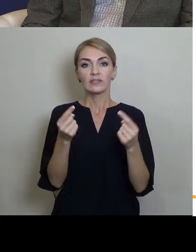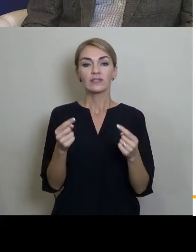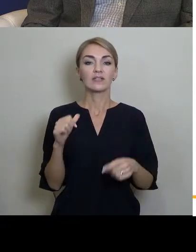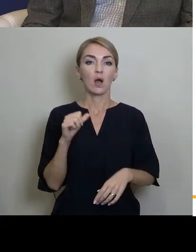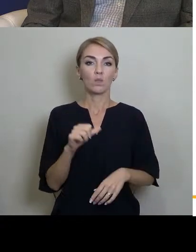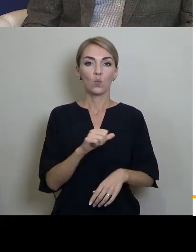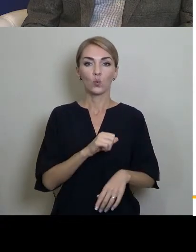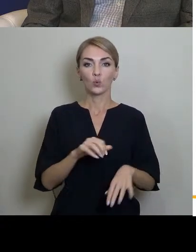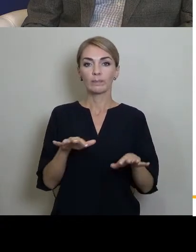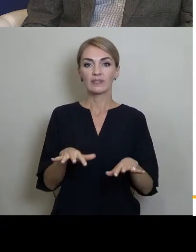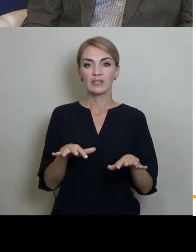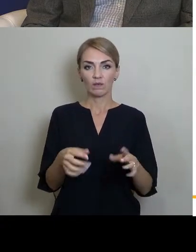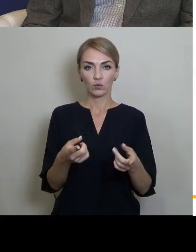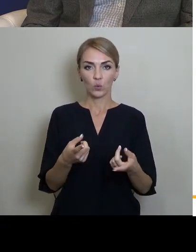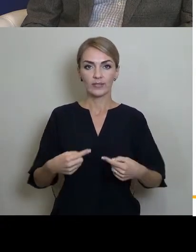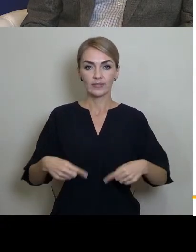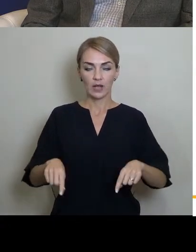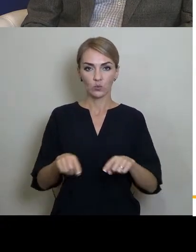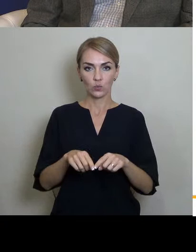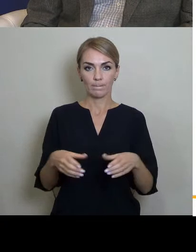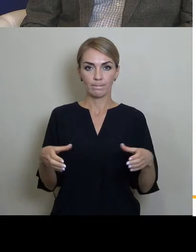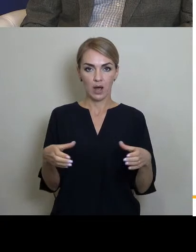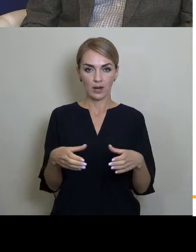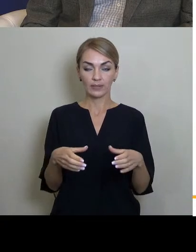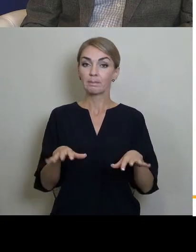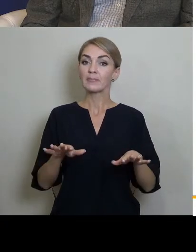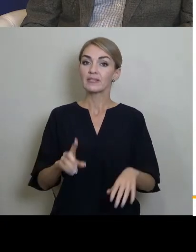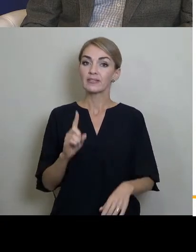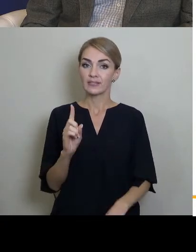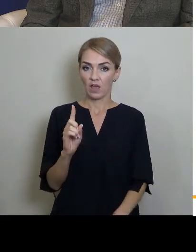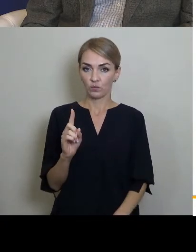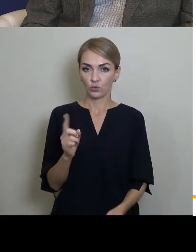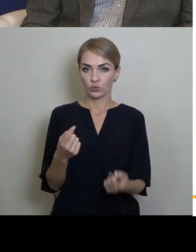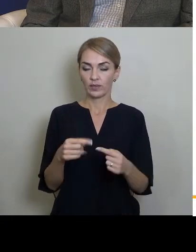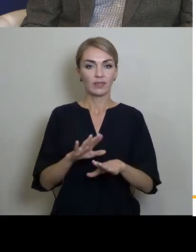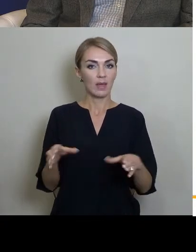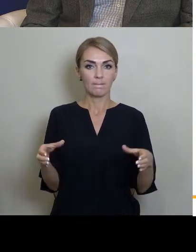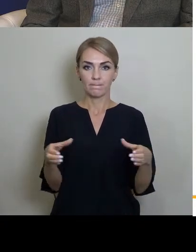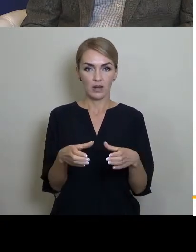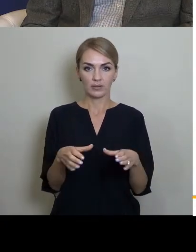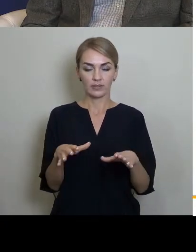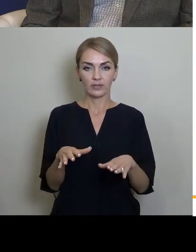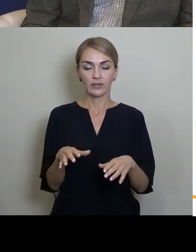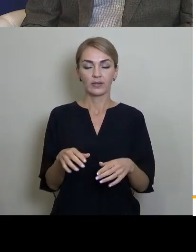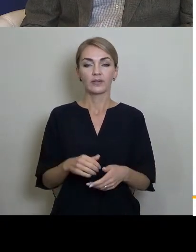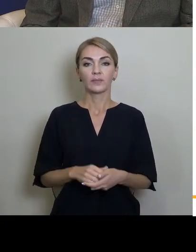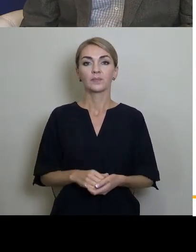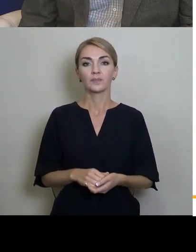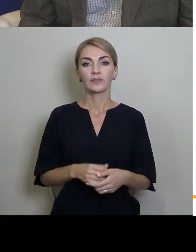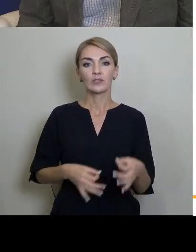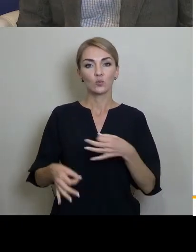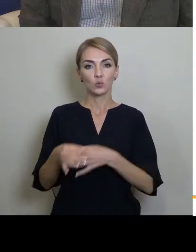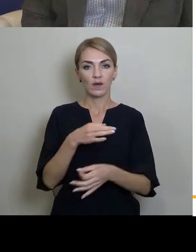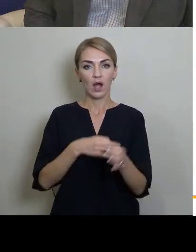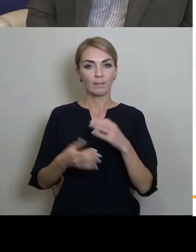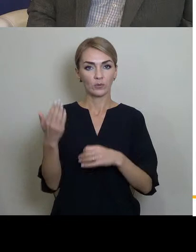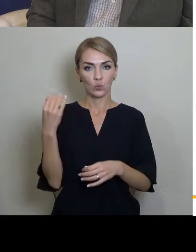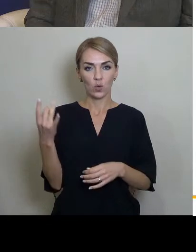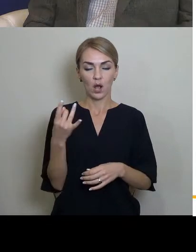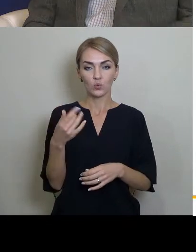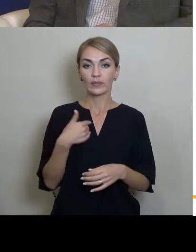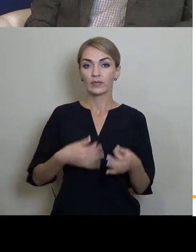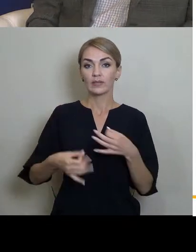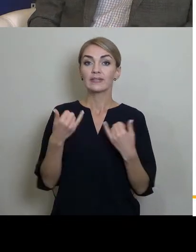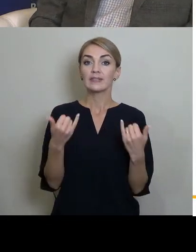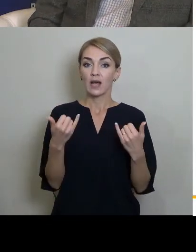order is being defined by the local organization of the party. Local organization, I would like to emphasize, but not